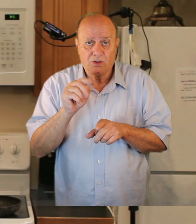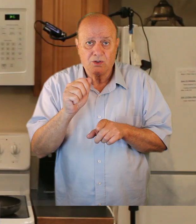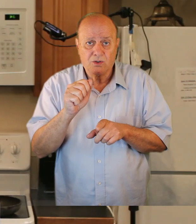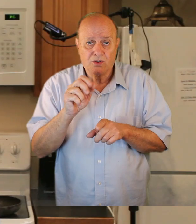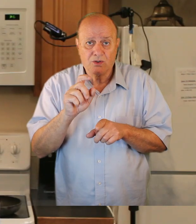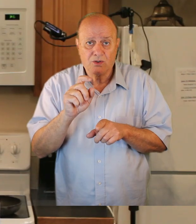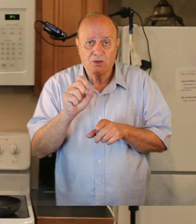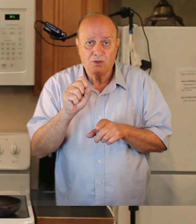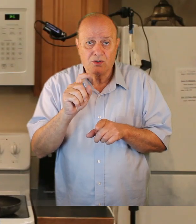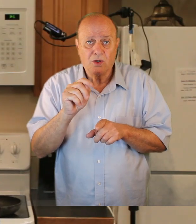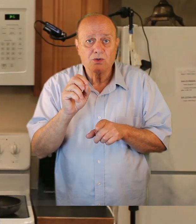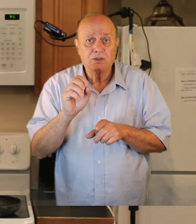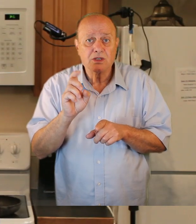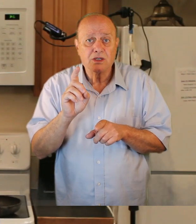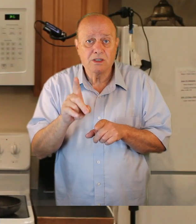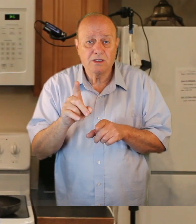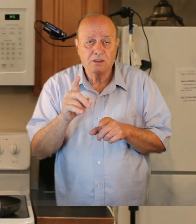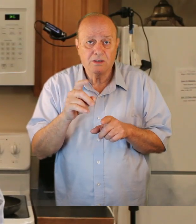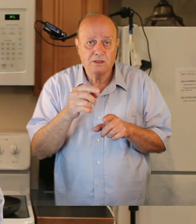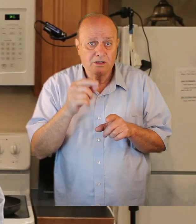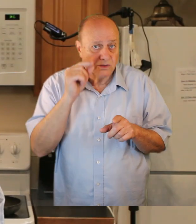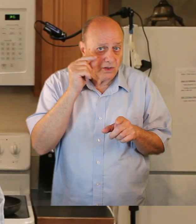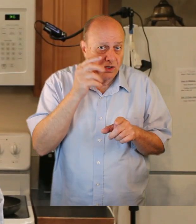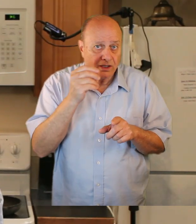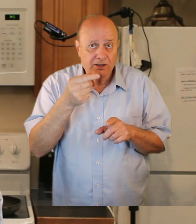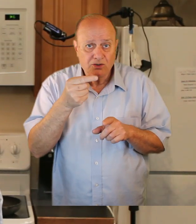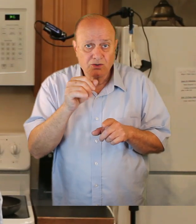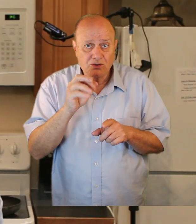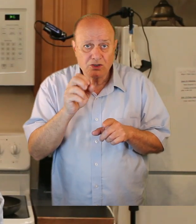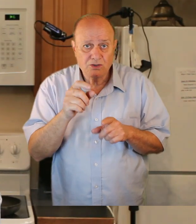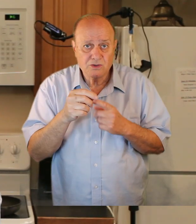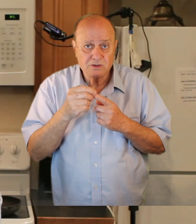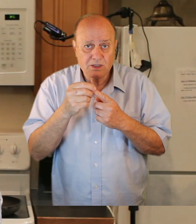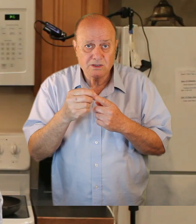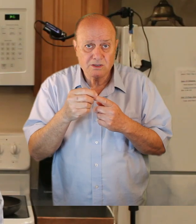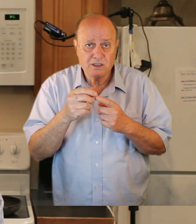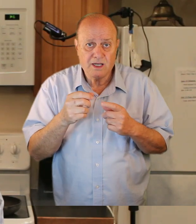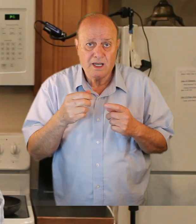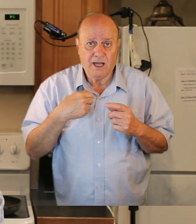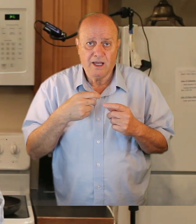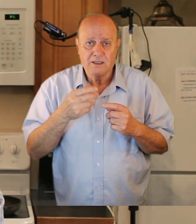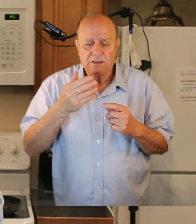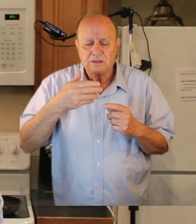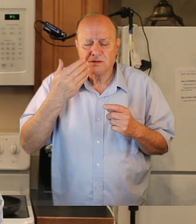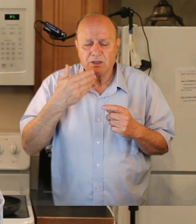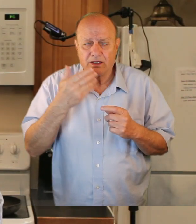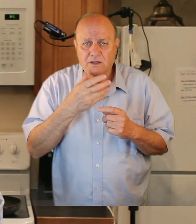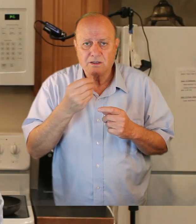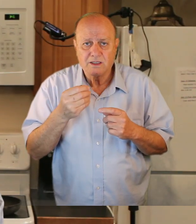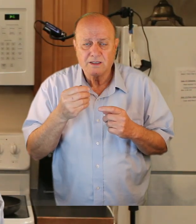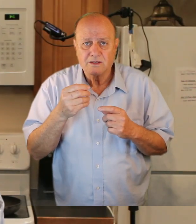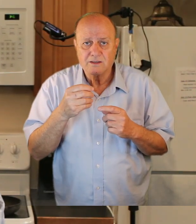toasted together, the garlic and ginger especially, gives a very unique flavor and wafts